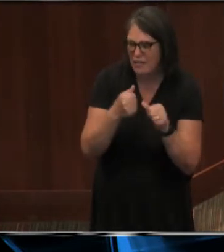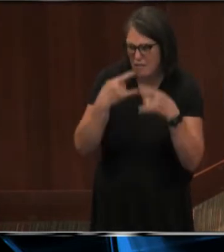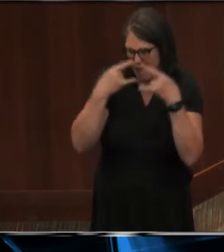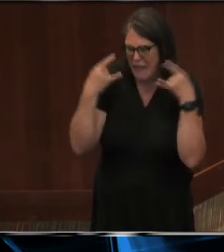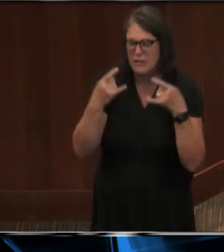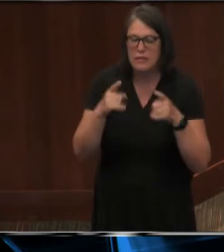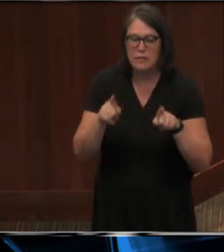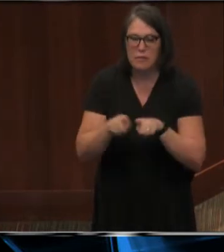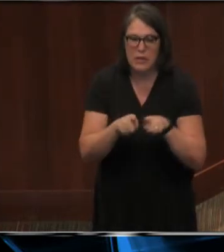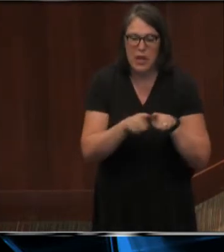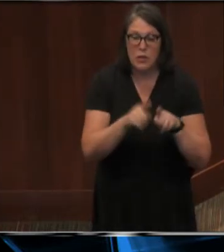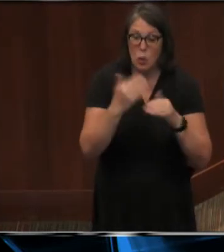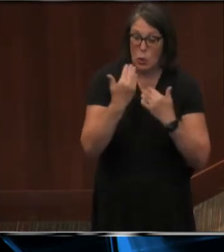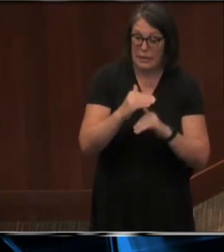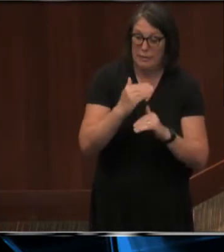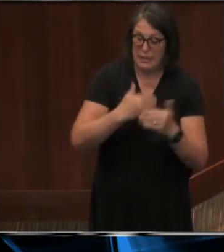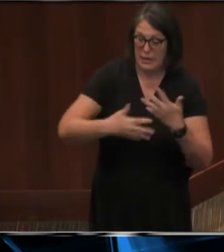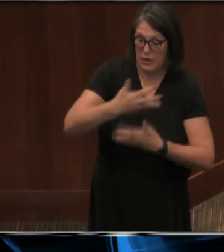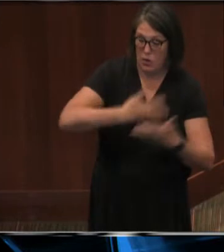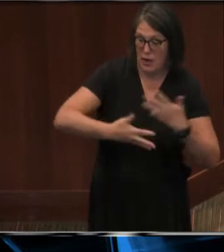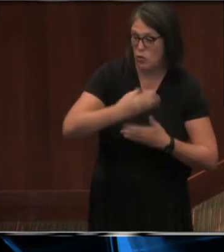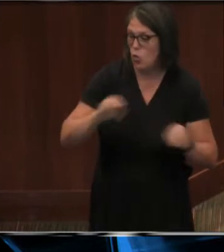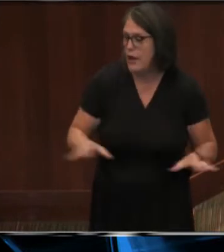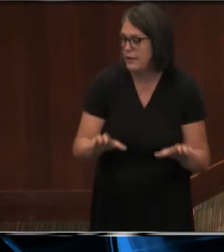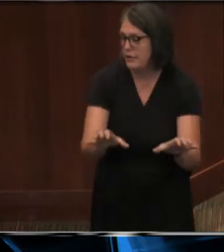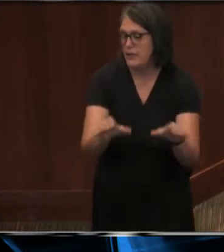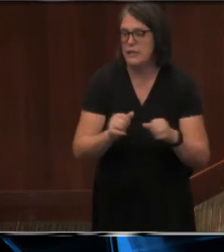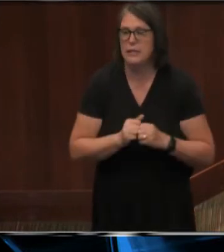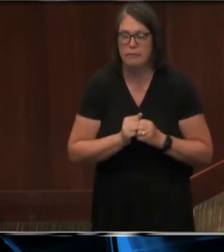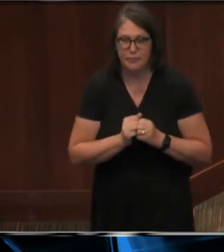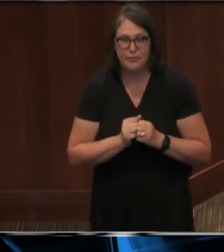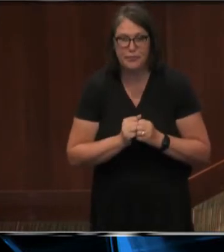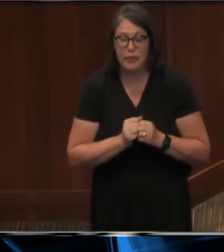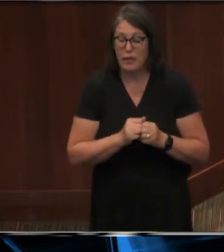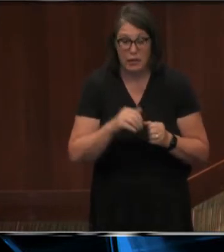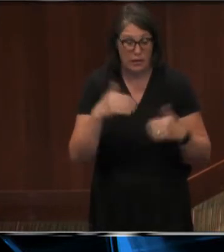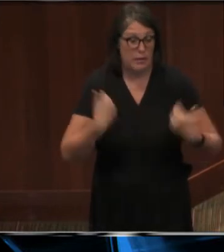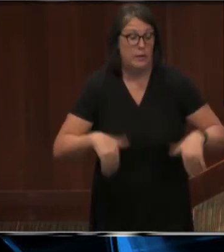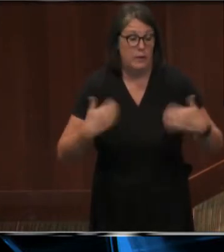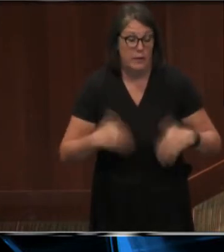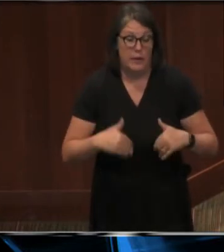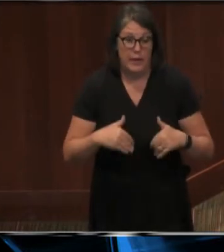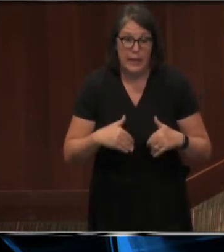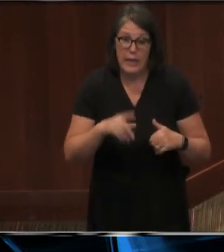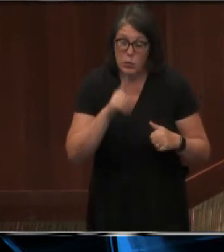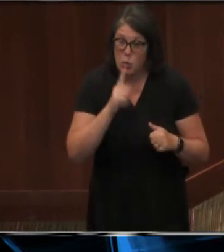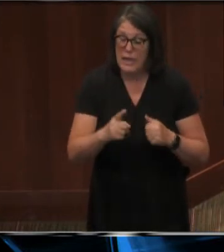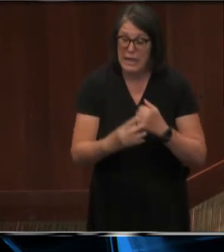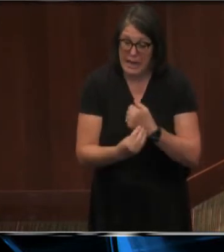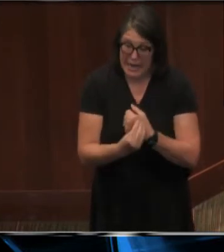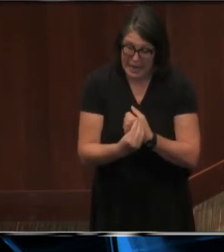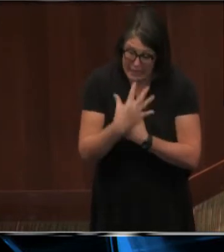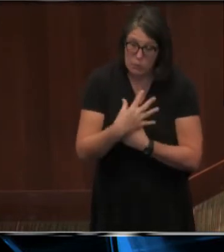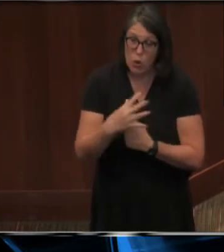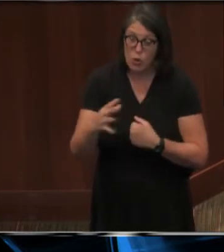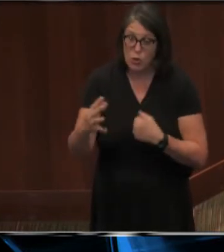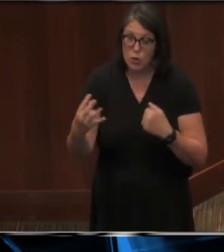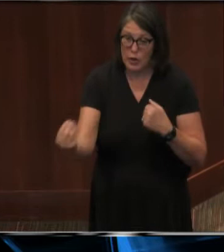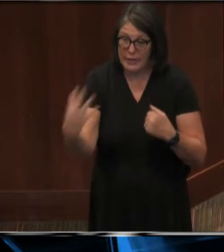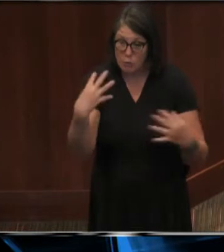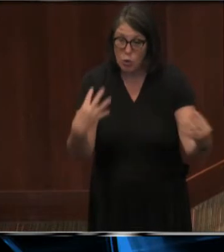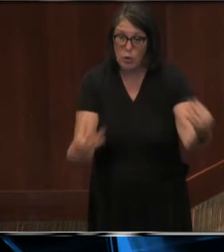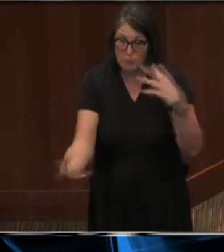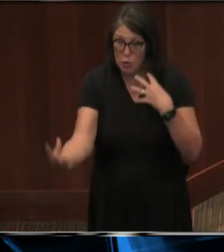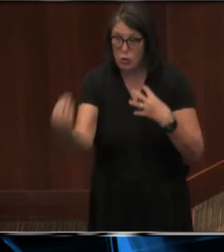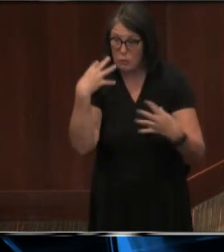that limited interaction or activities, because it is an accumulation of exposure that lends to